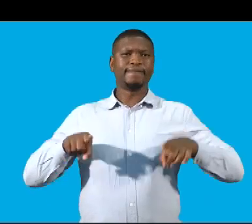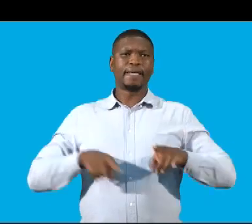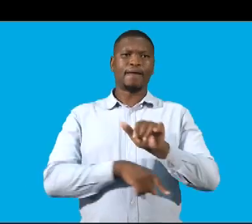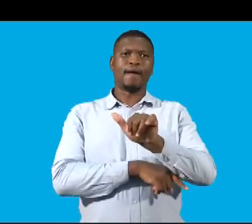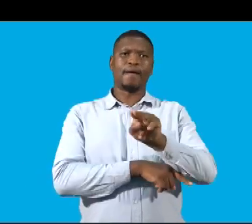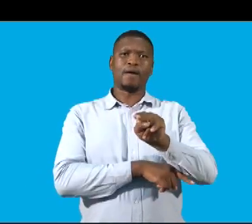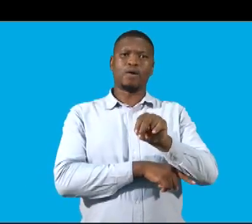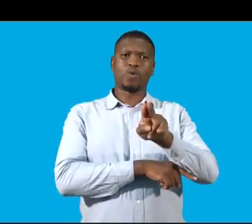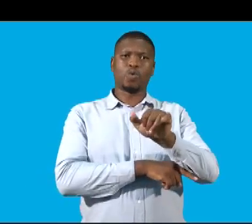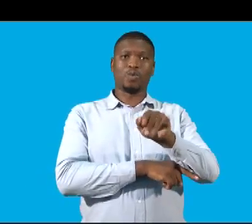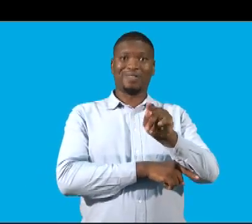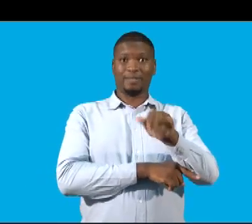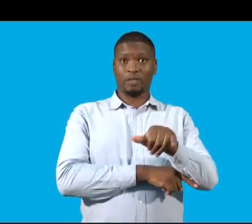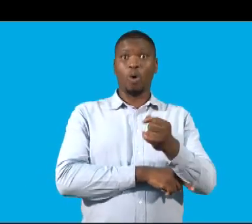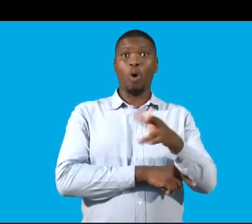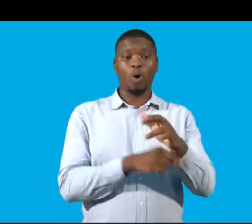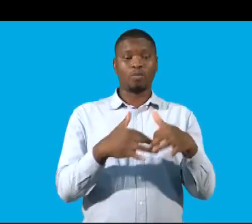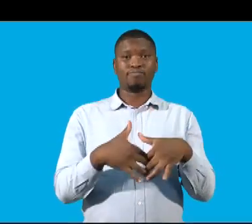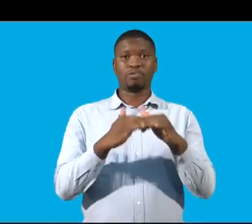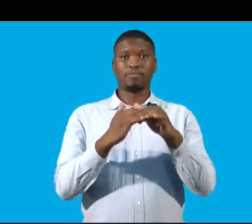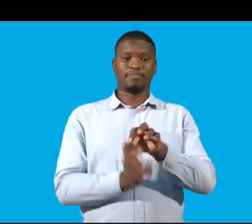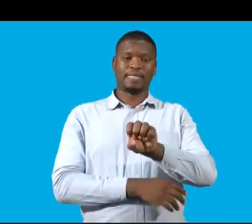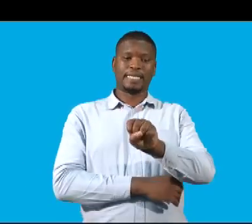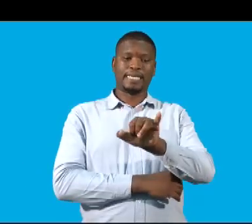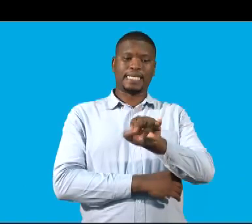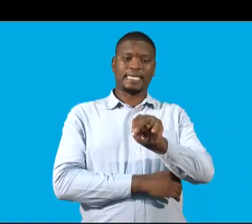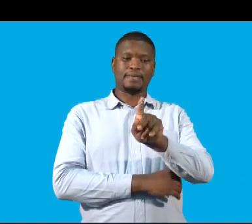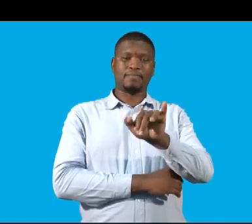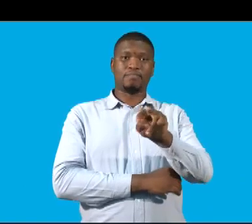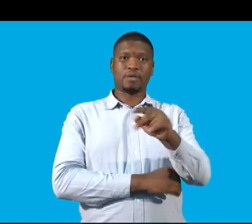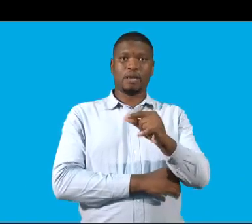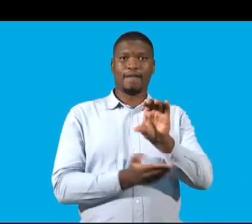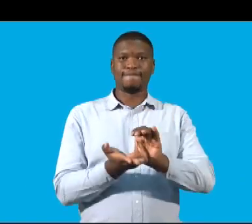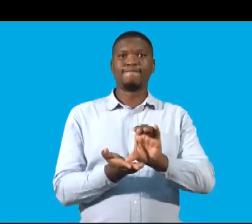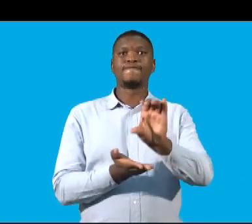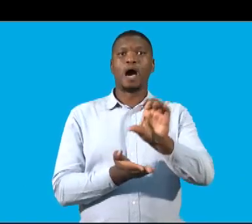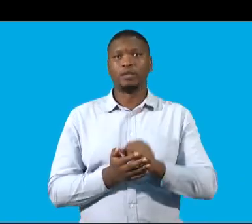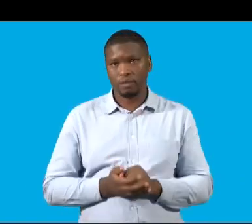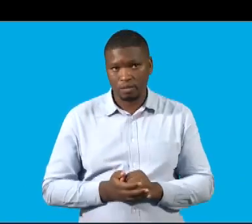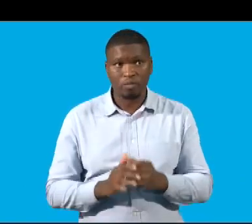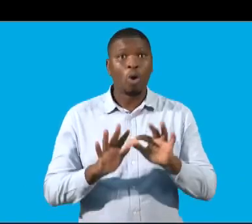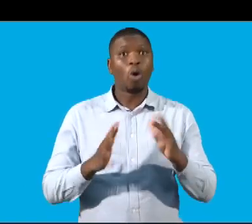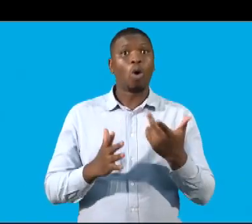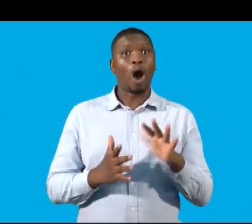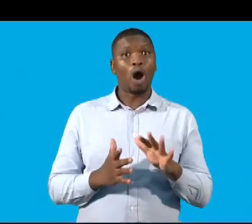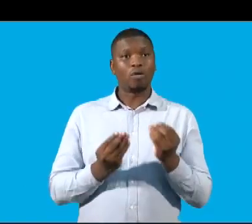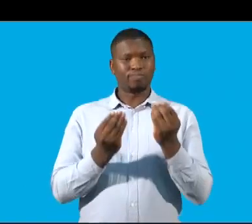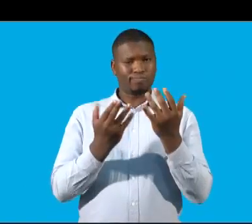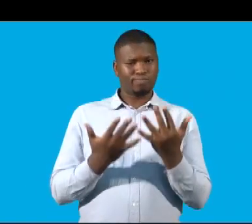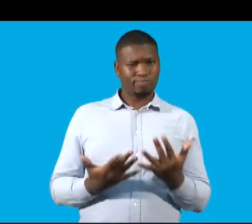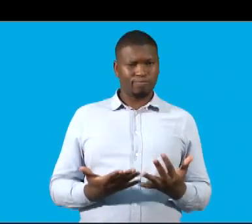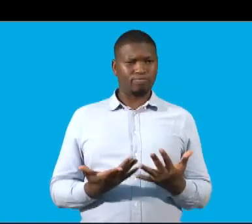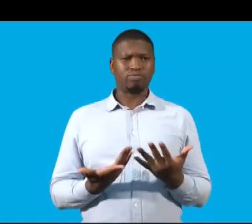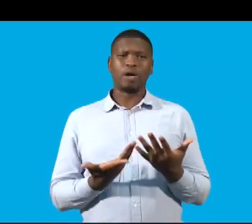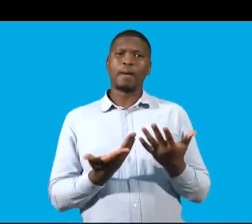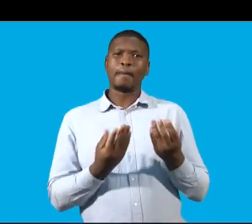set up a sinking fund, right? And how to calculate the outstanding balance, and also